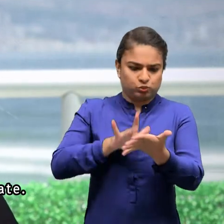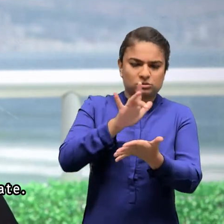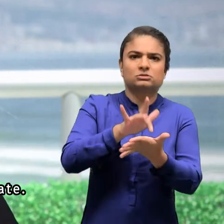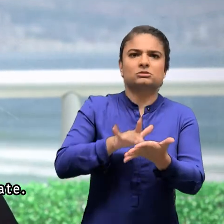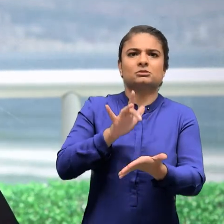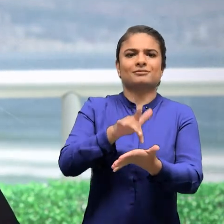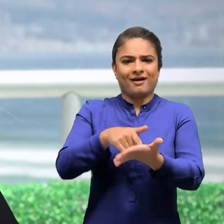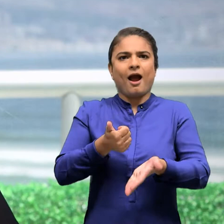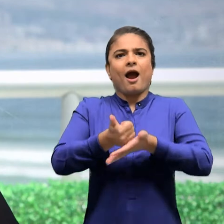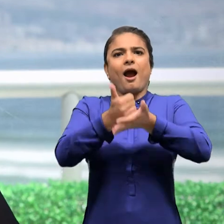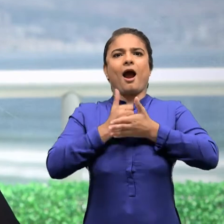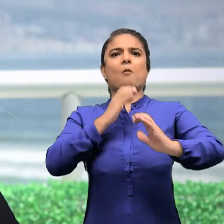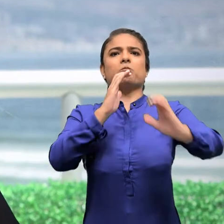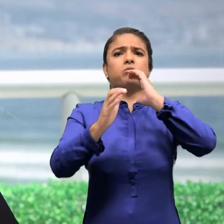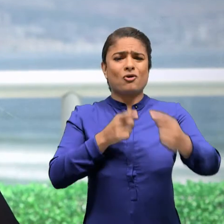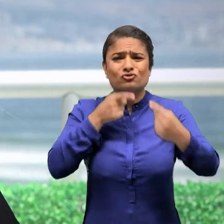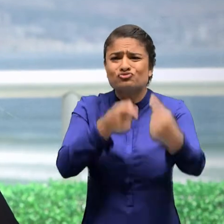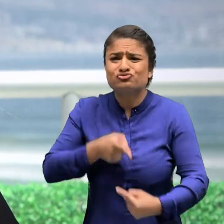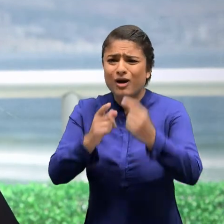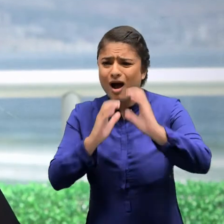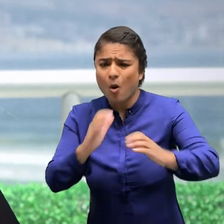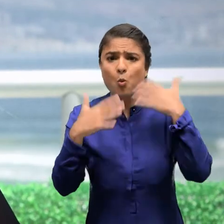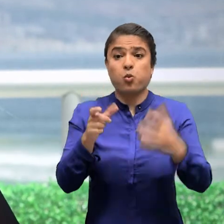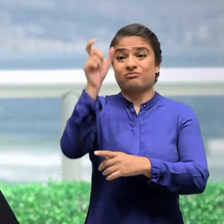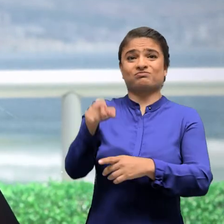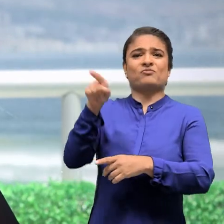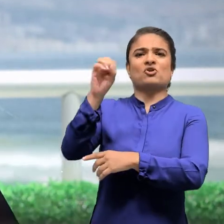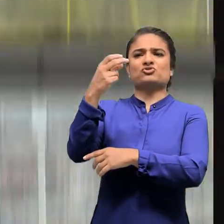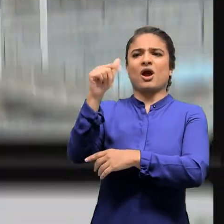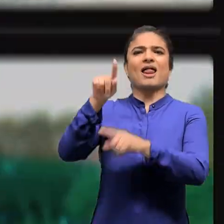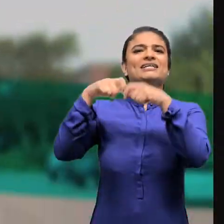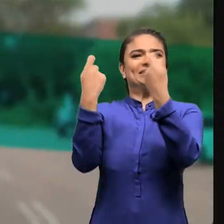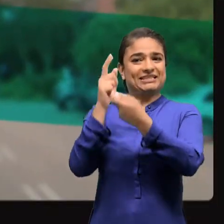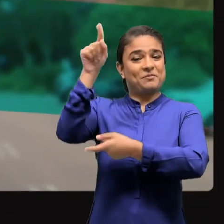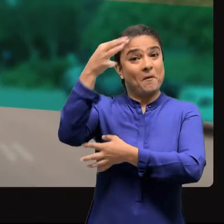te kommunikeer. Ons het professor Shakila Dada en haar span ontmoet.